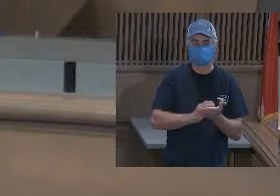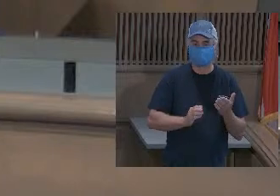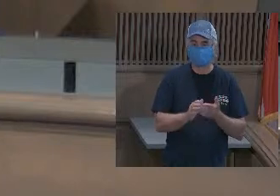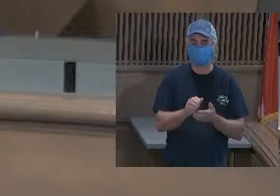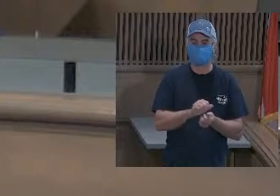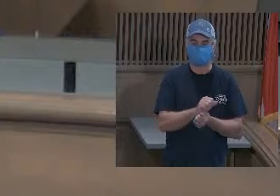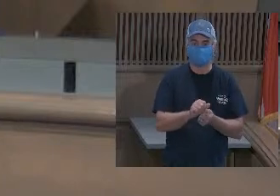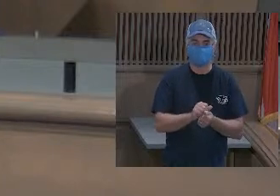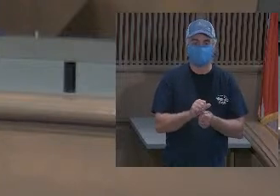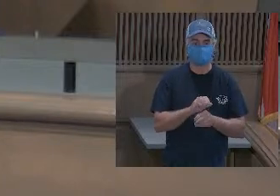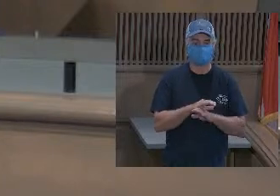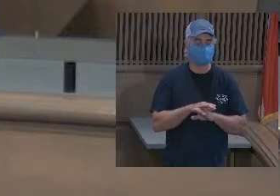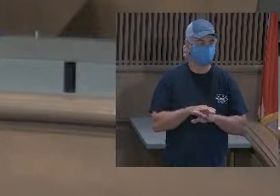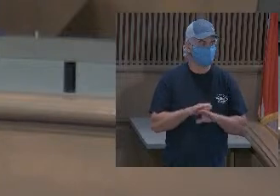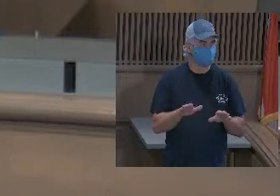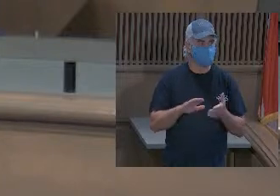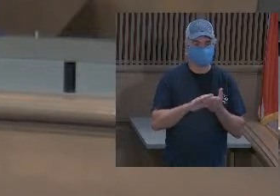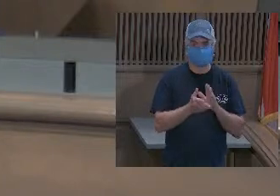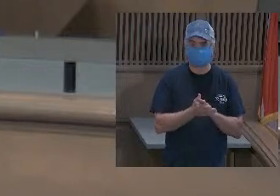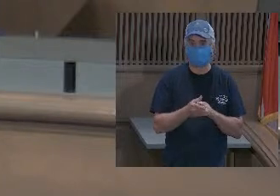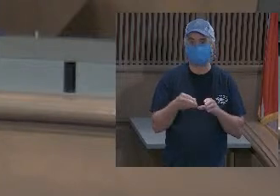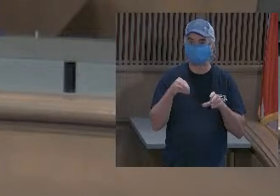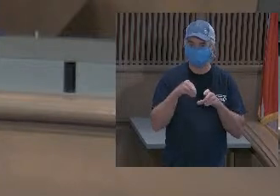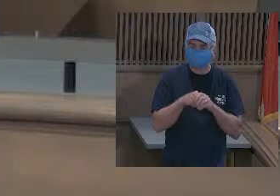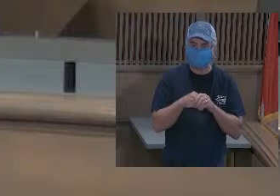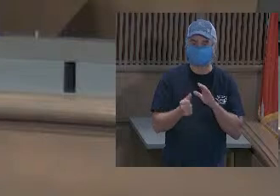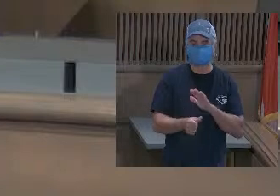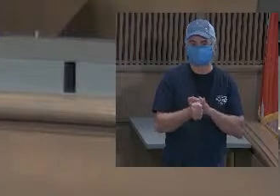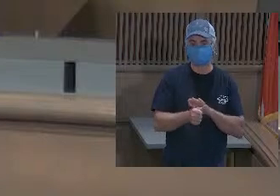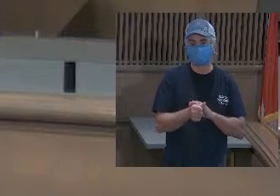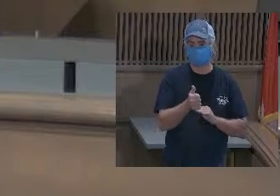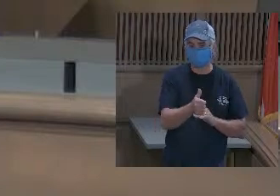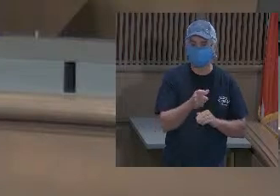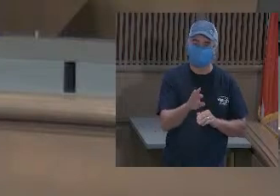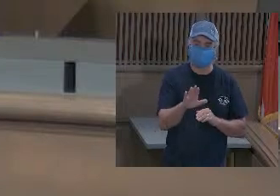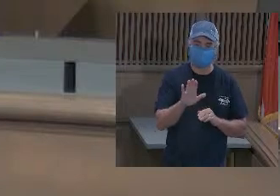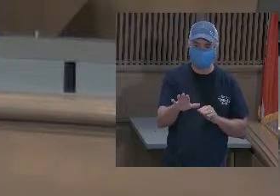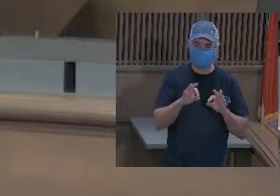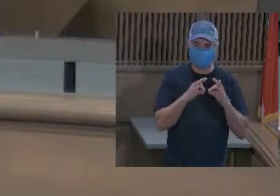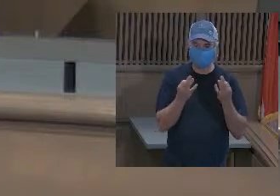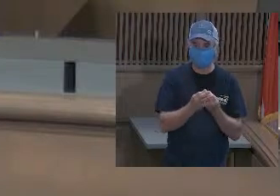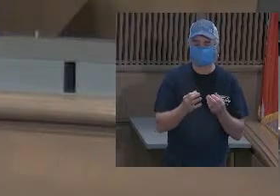Don't put anyone you love in danger. Don't put yourself in danger.